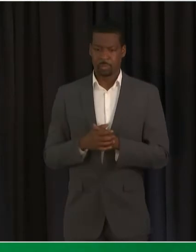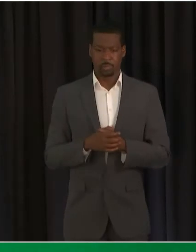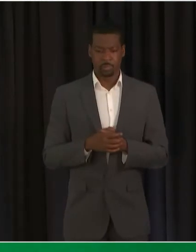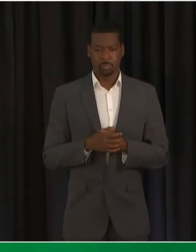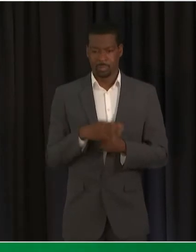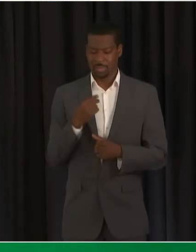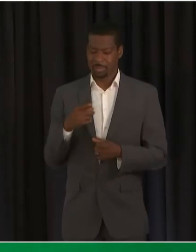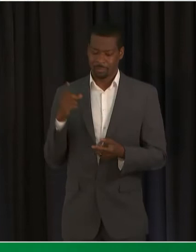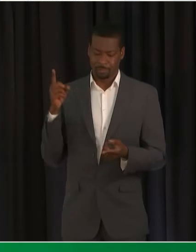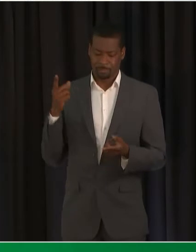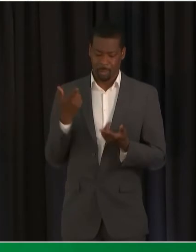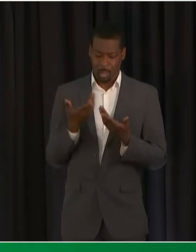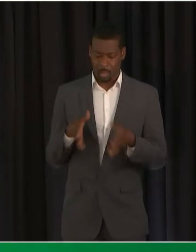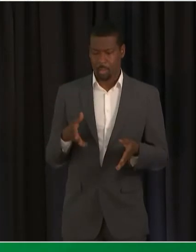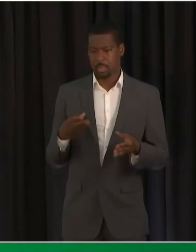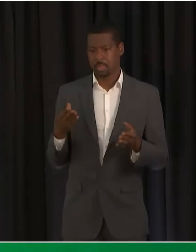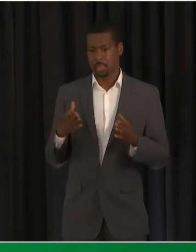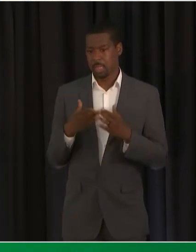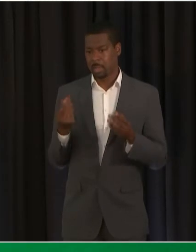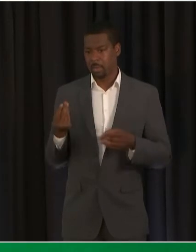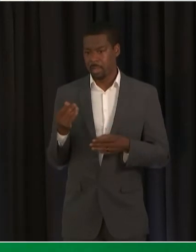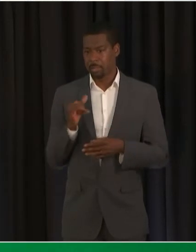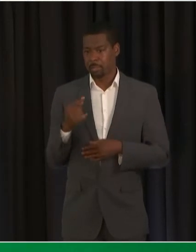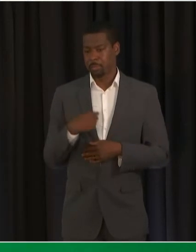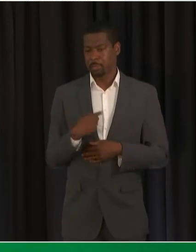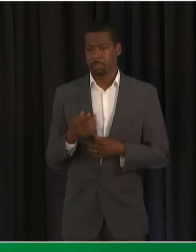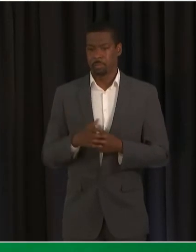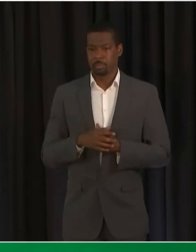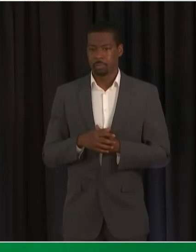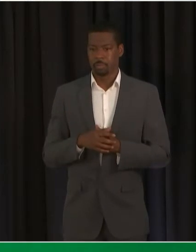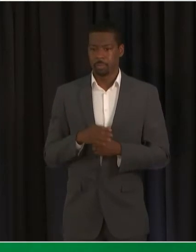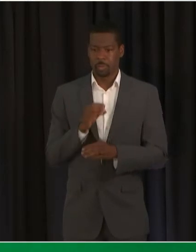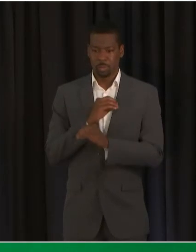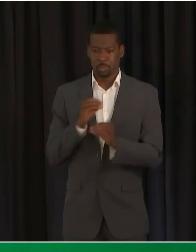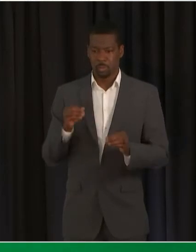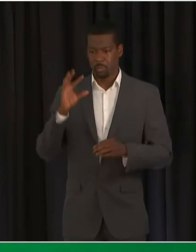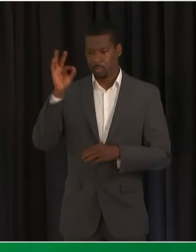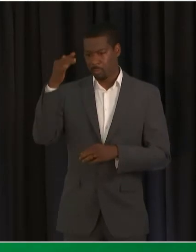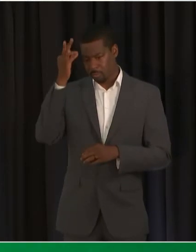very tough year that we were coming out of. And then on top of that, there is not a